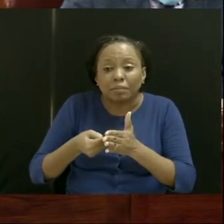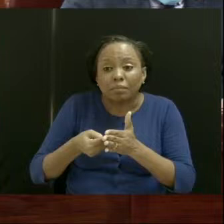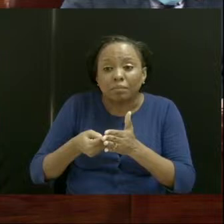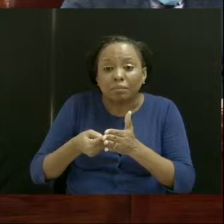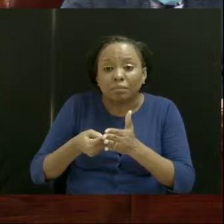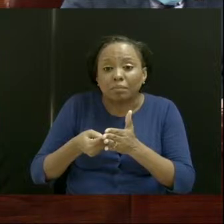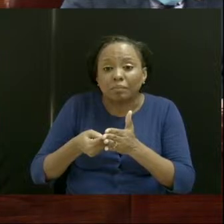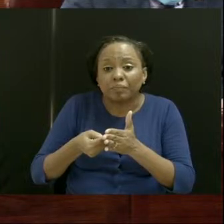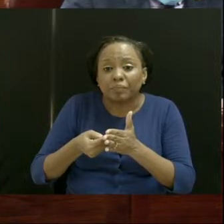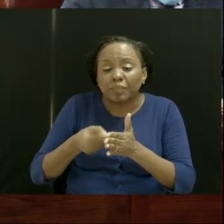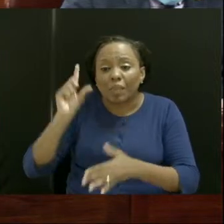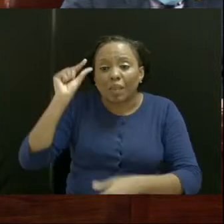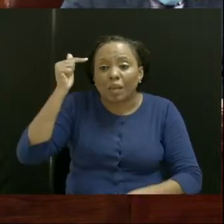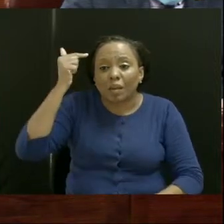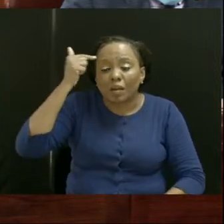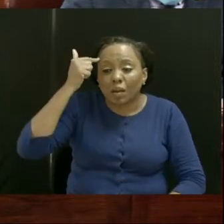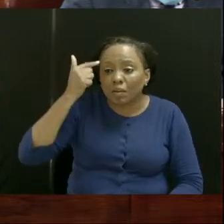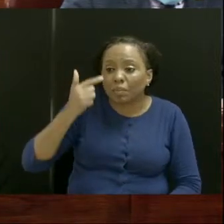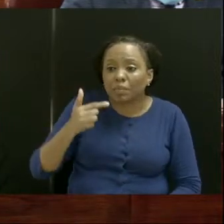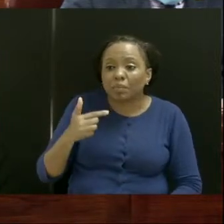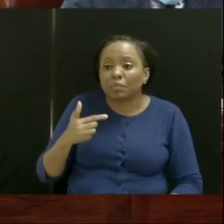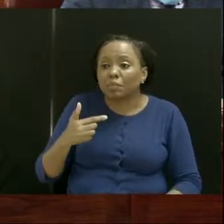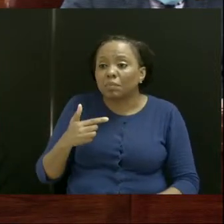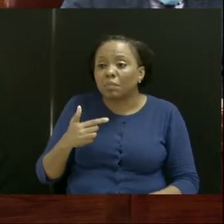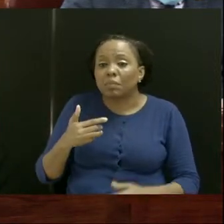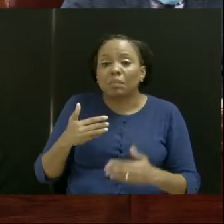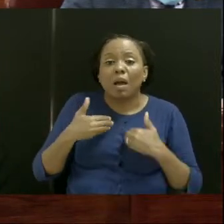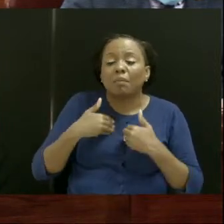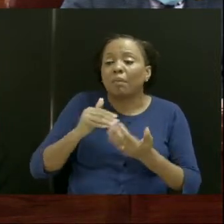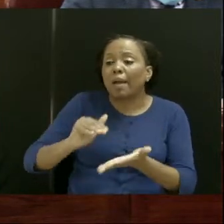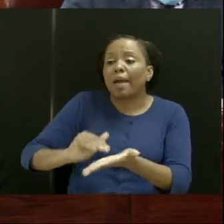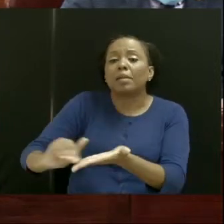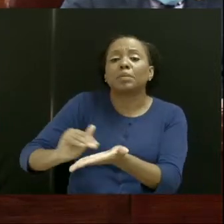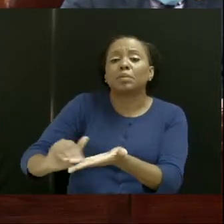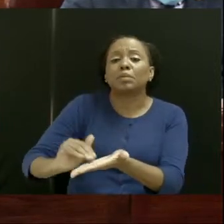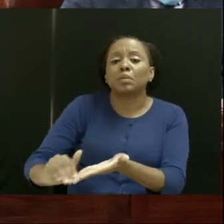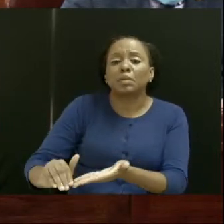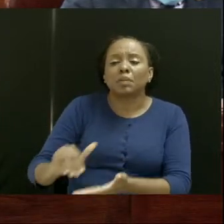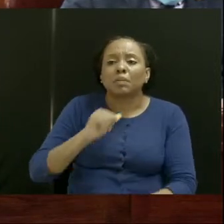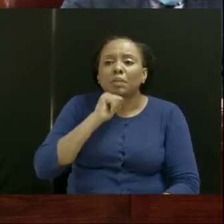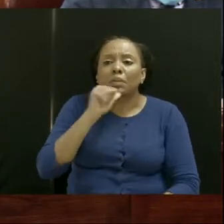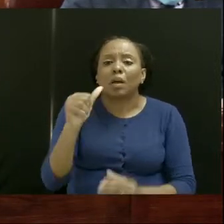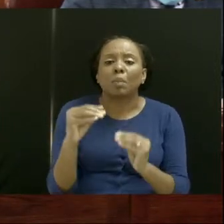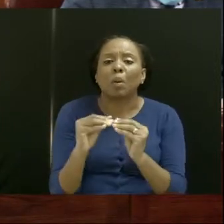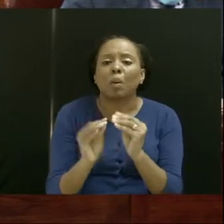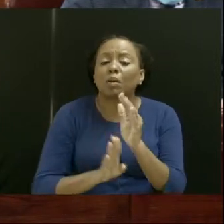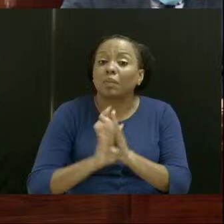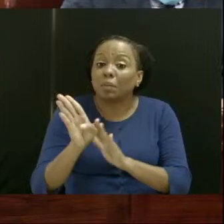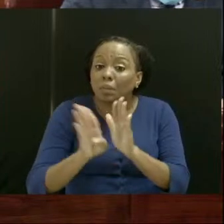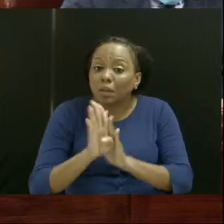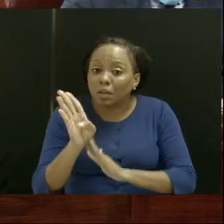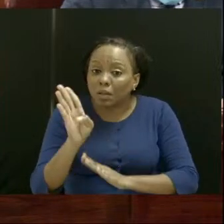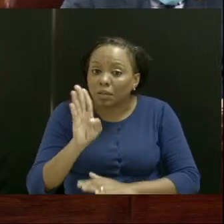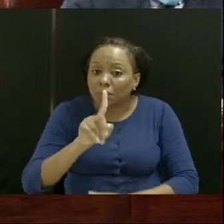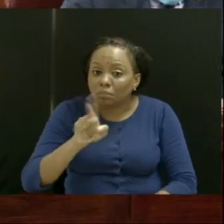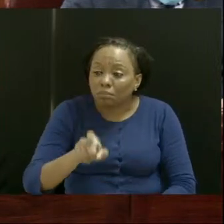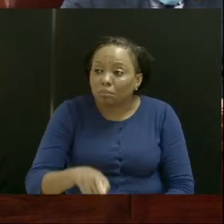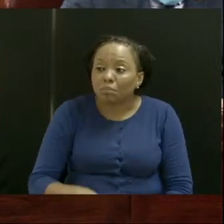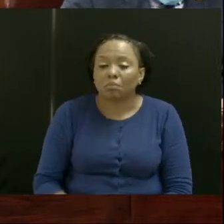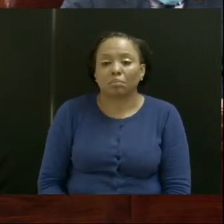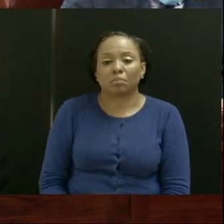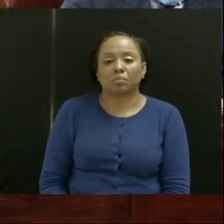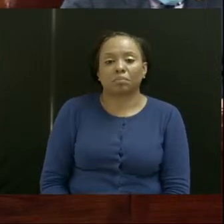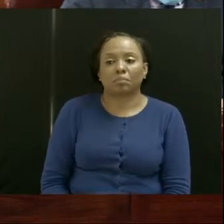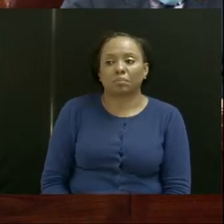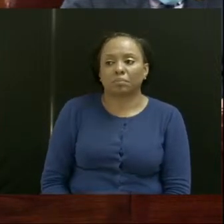survivalist platform rather than a launch pad for growth. My numbers suggest